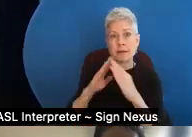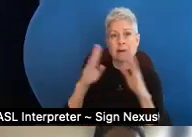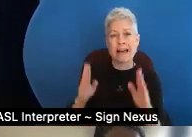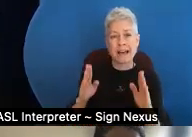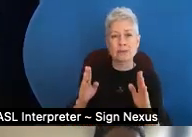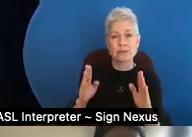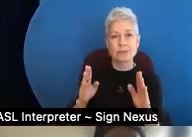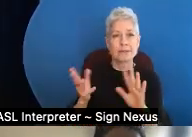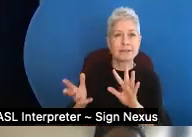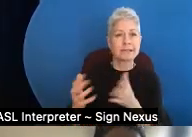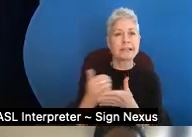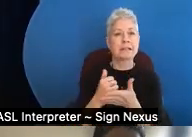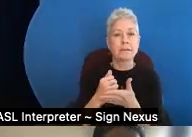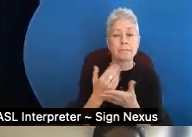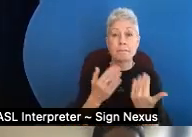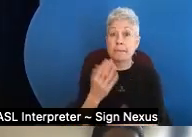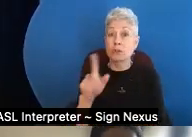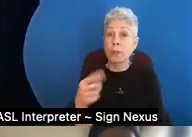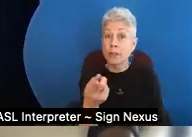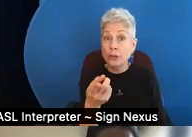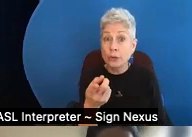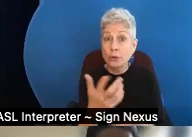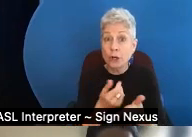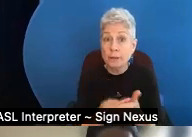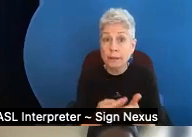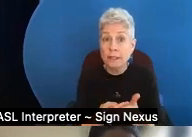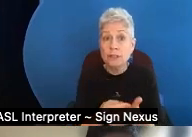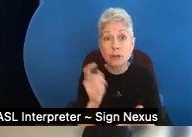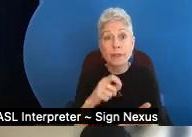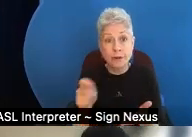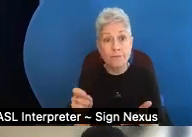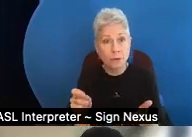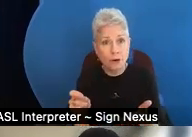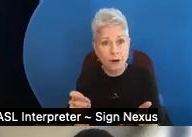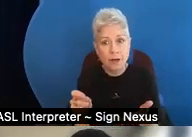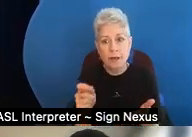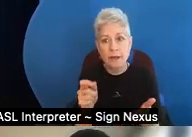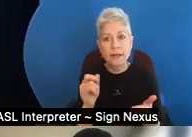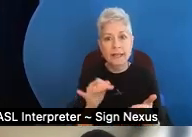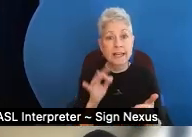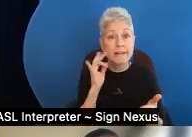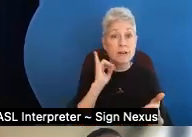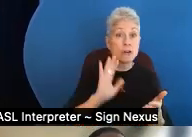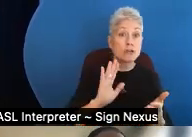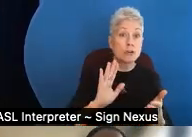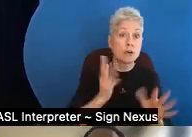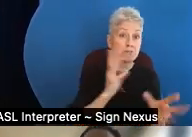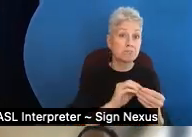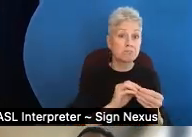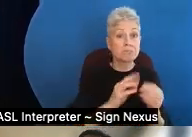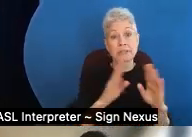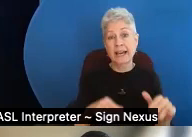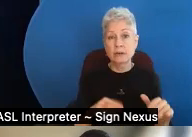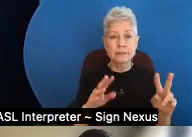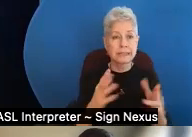your individual. It's only you, right? So therefore, if in your household income it is you and